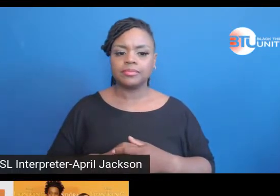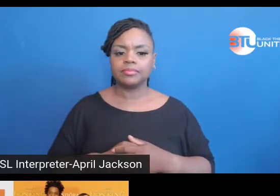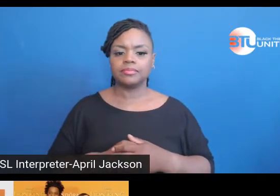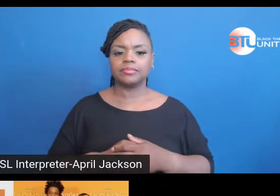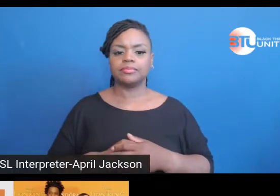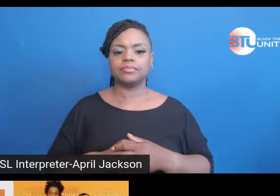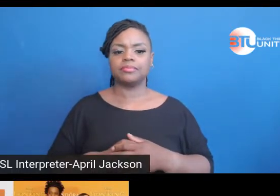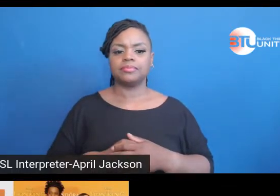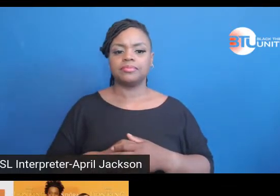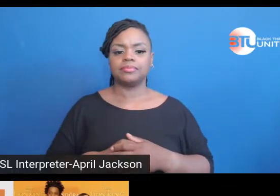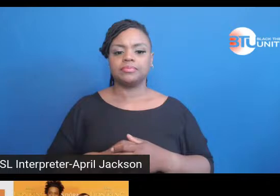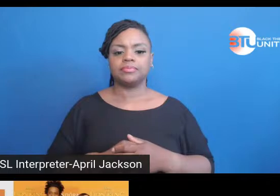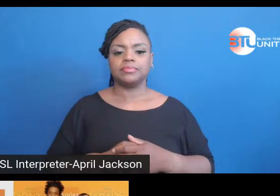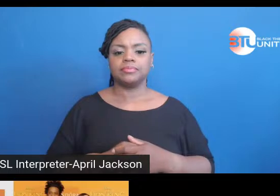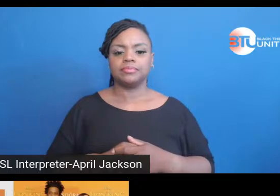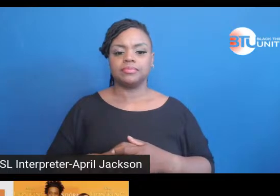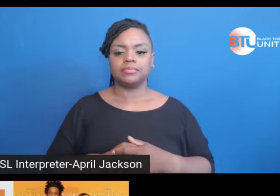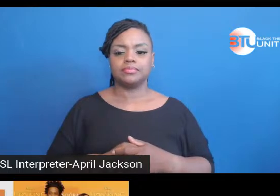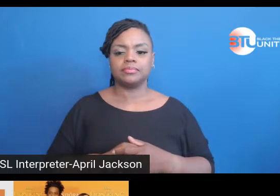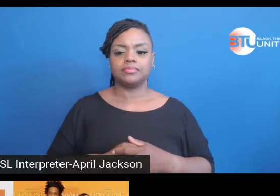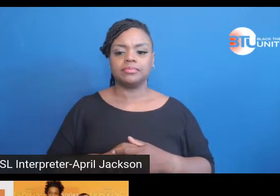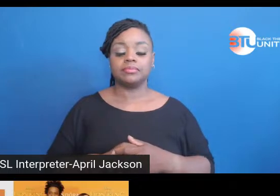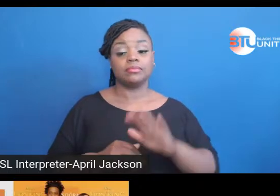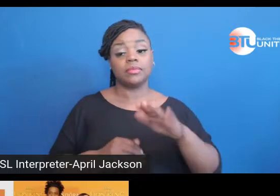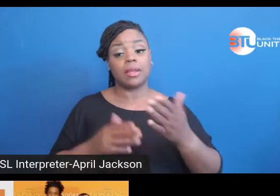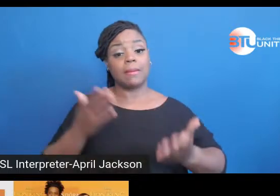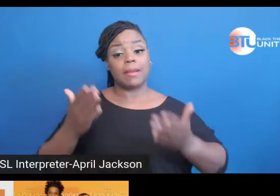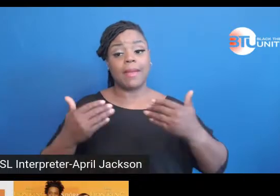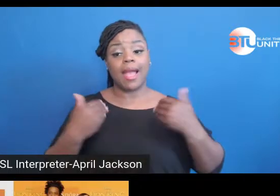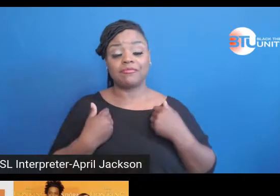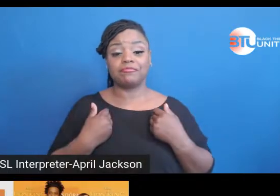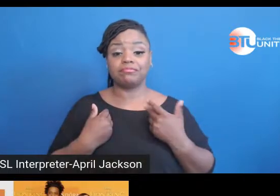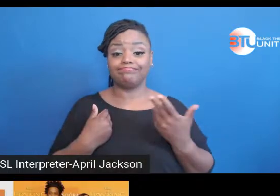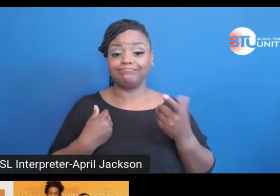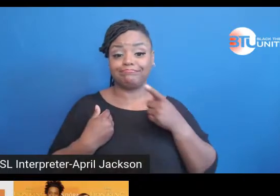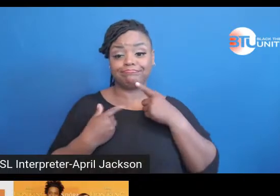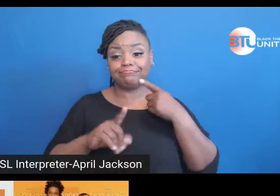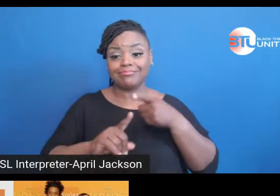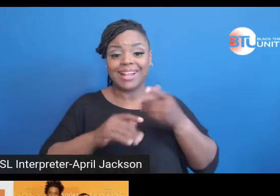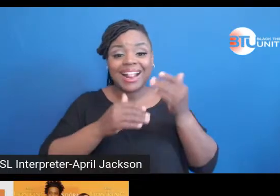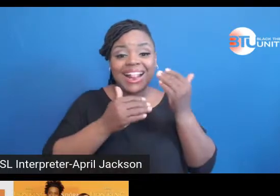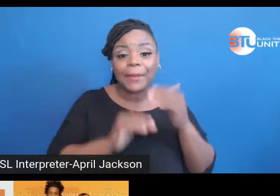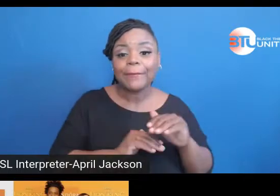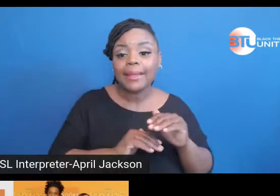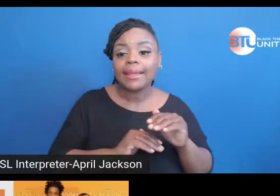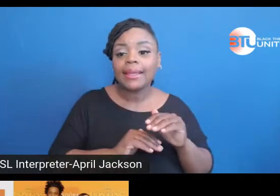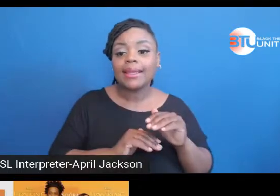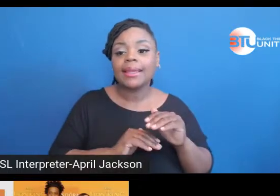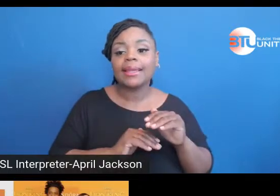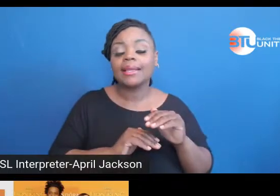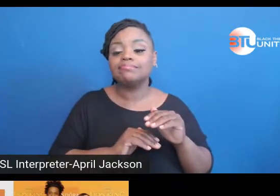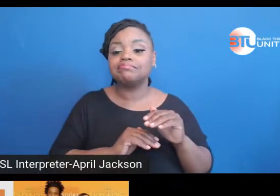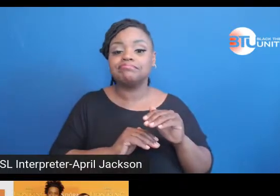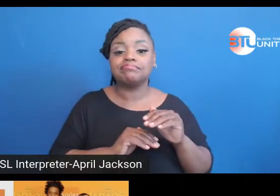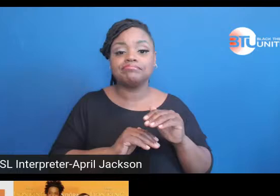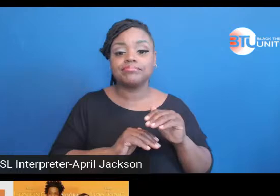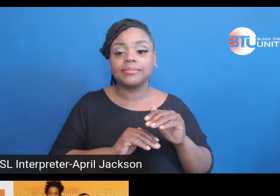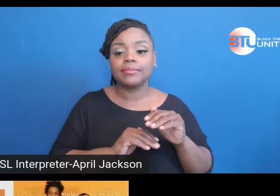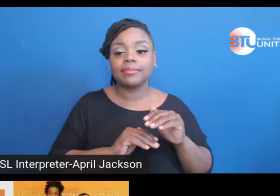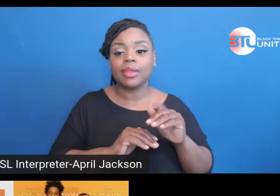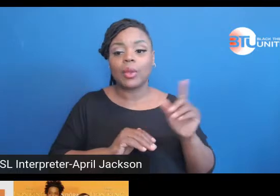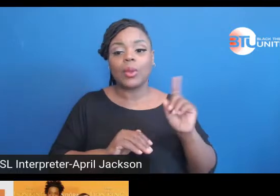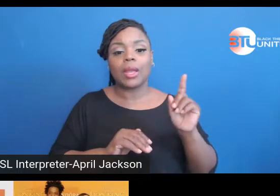there may be restrictions on the number of people where most of your investors may have to, if they're